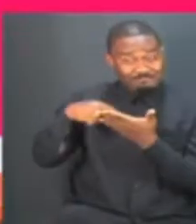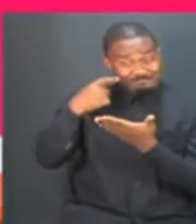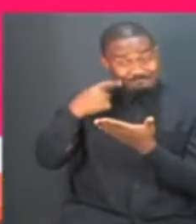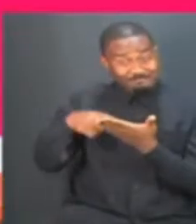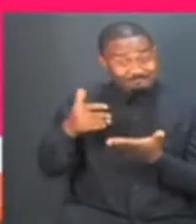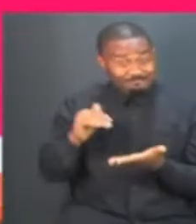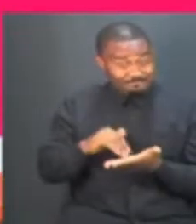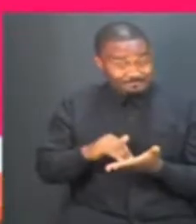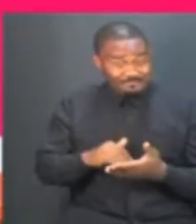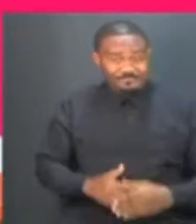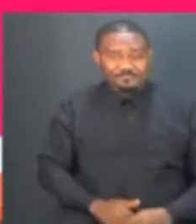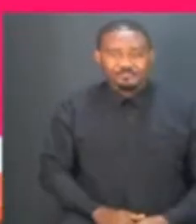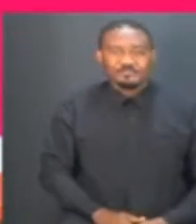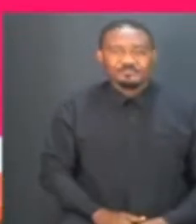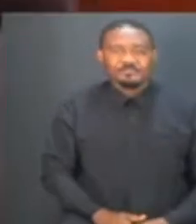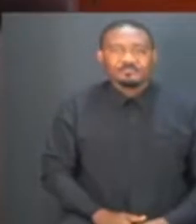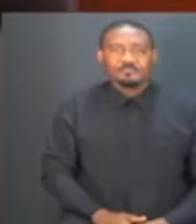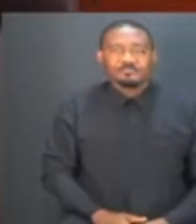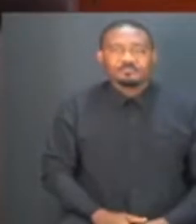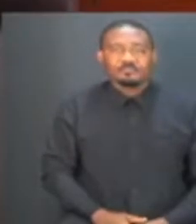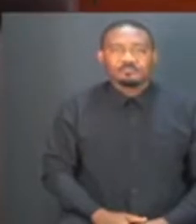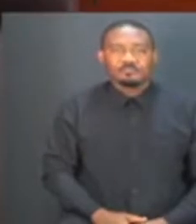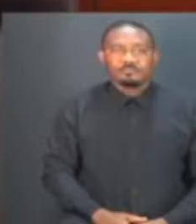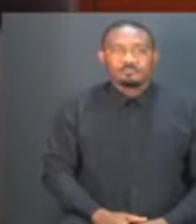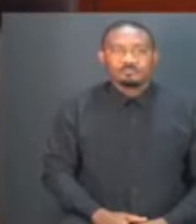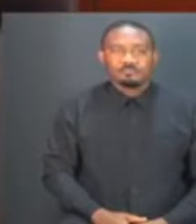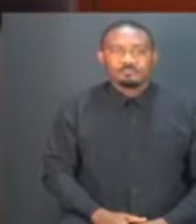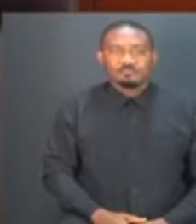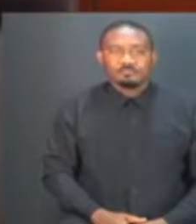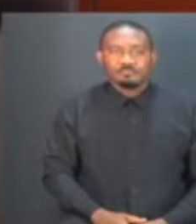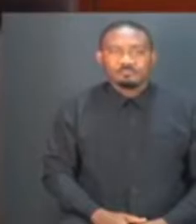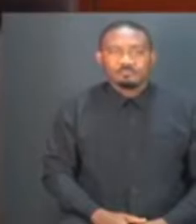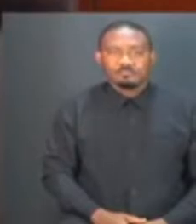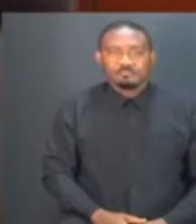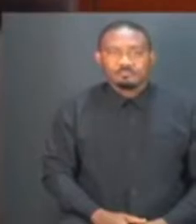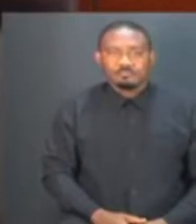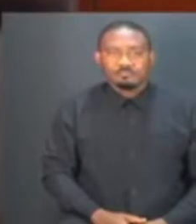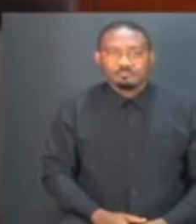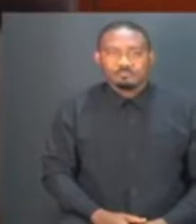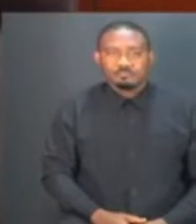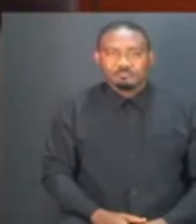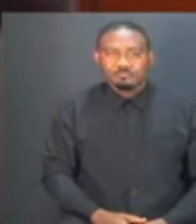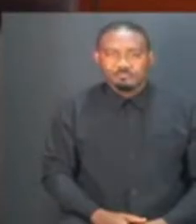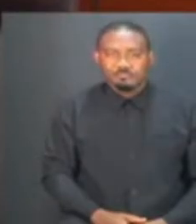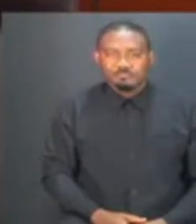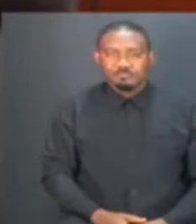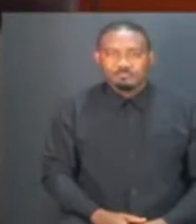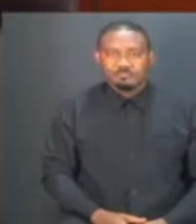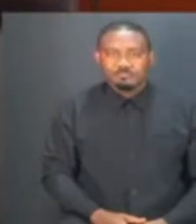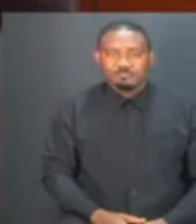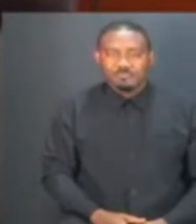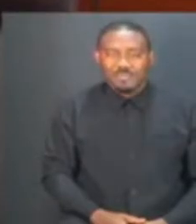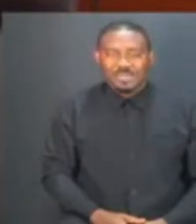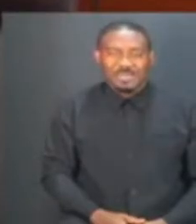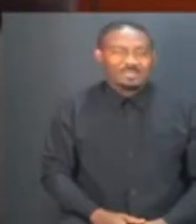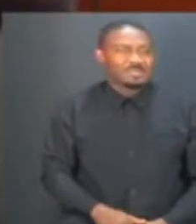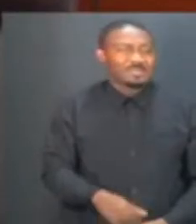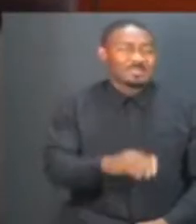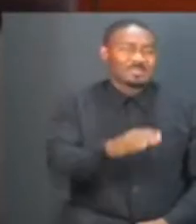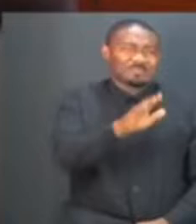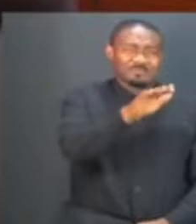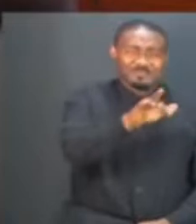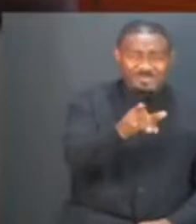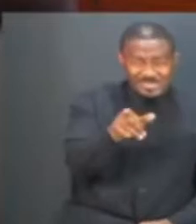Speaker, my point is that the Honorable Kinsley-Nyarko knows that this is a verbatim production of